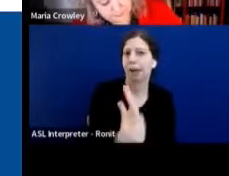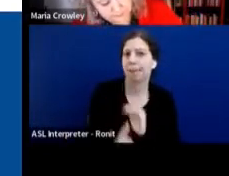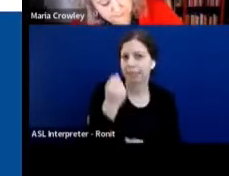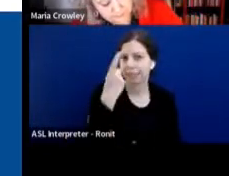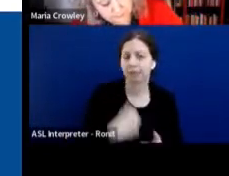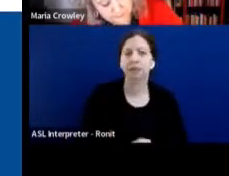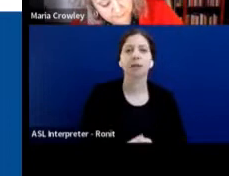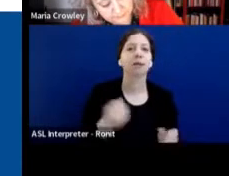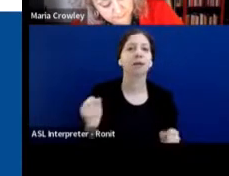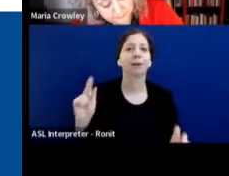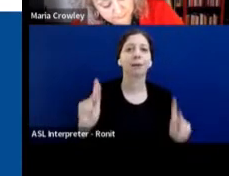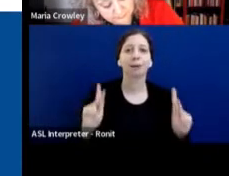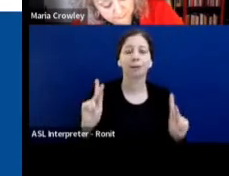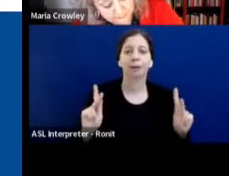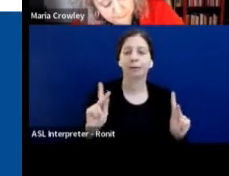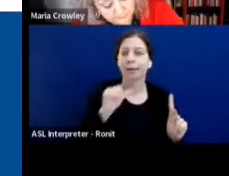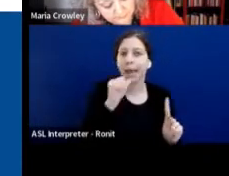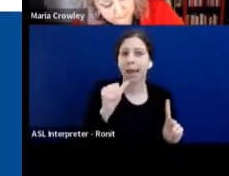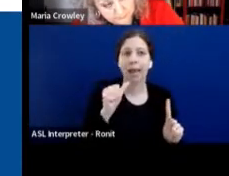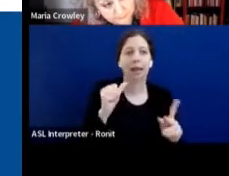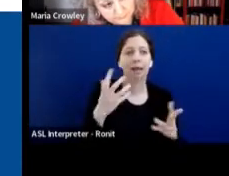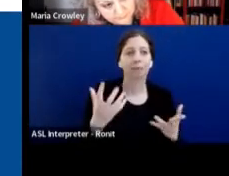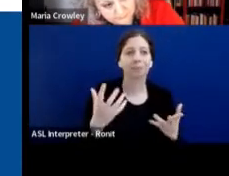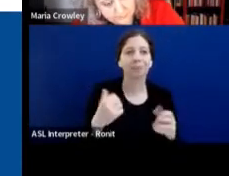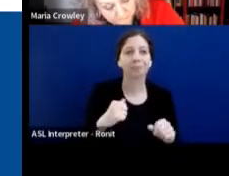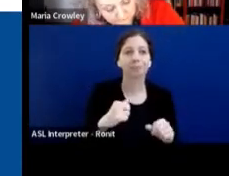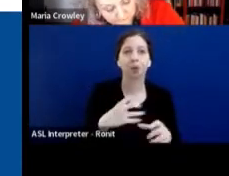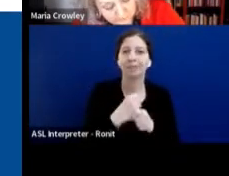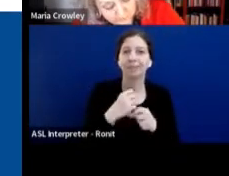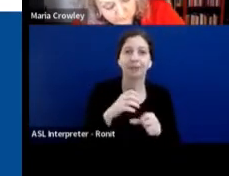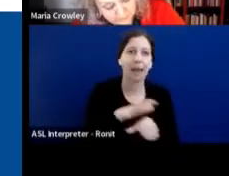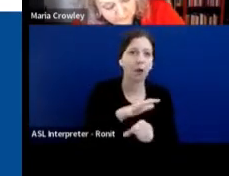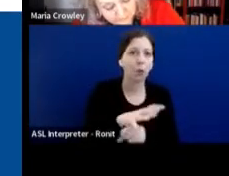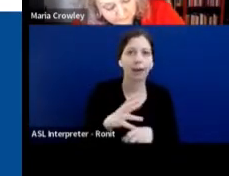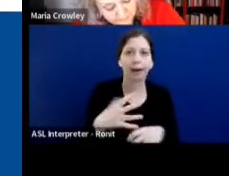There's so many people that are not receiving adequate health care.